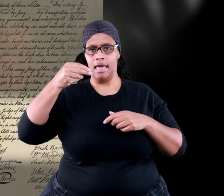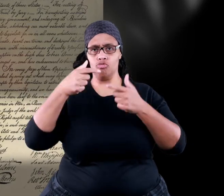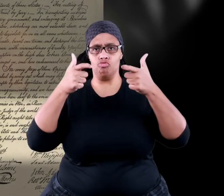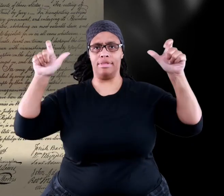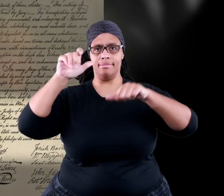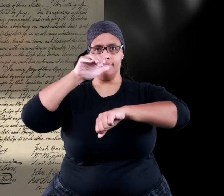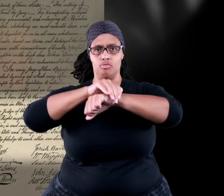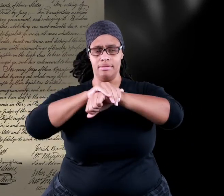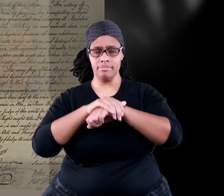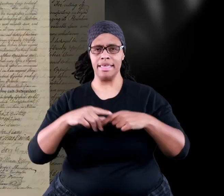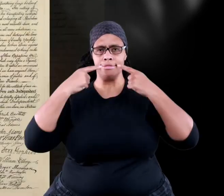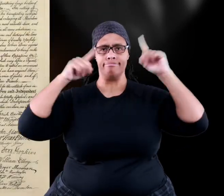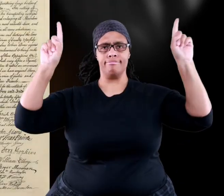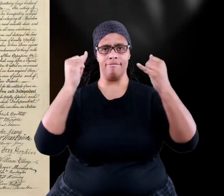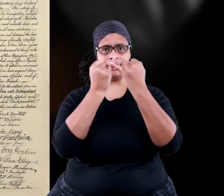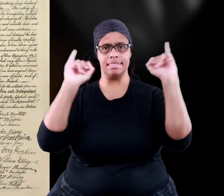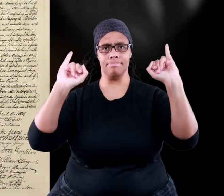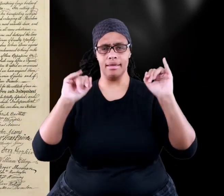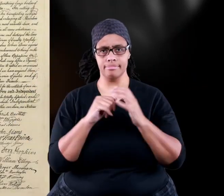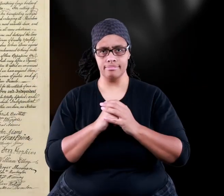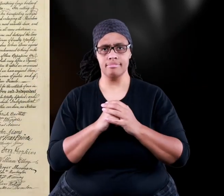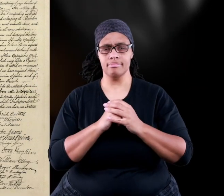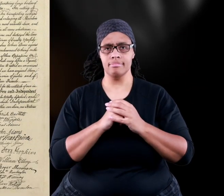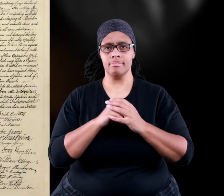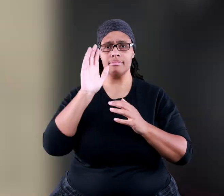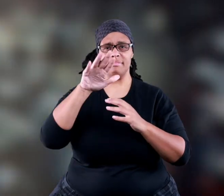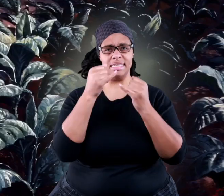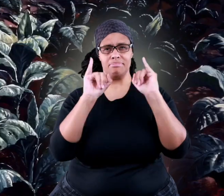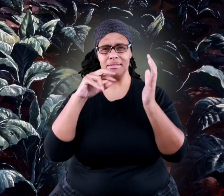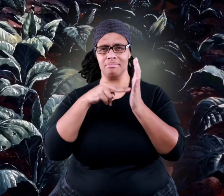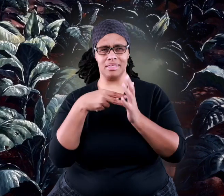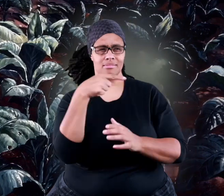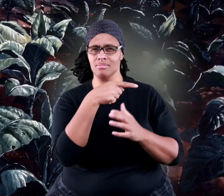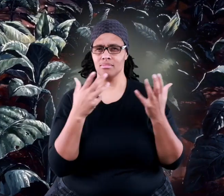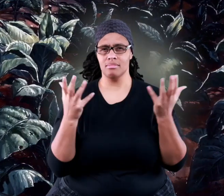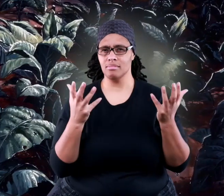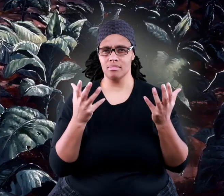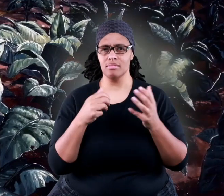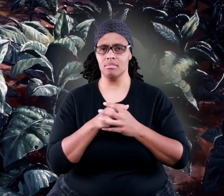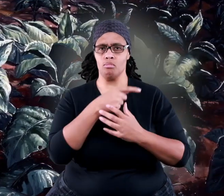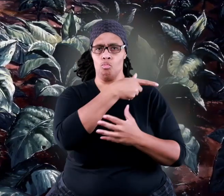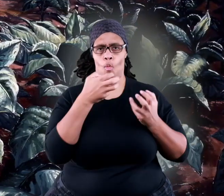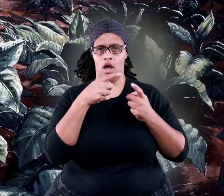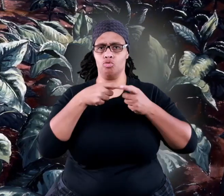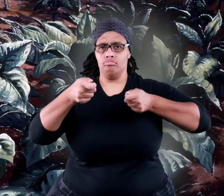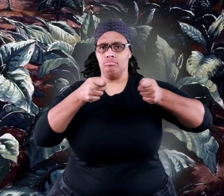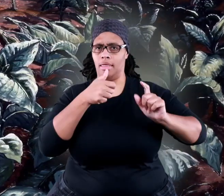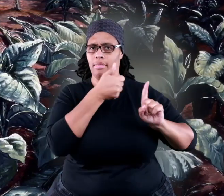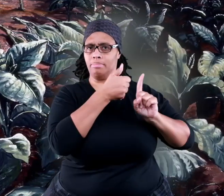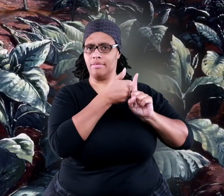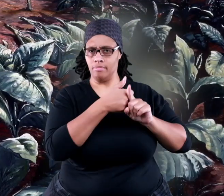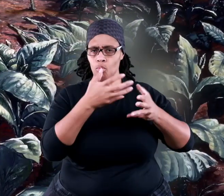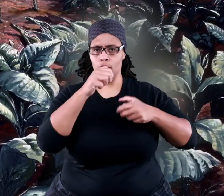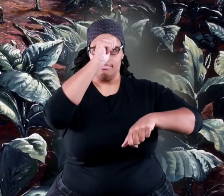and rule of Great Britain, a declaration of independence. Independence to the Americans meant they wanted to